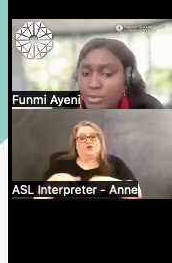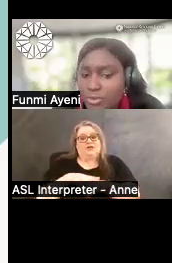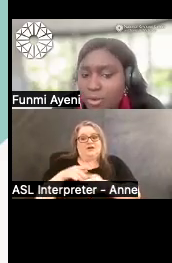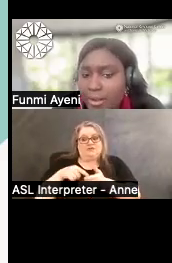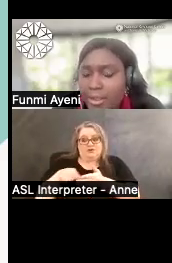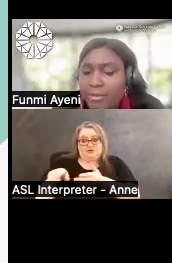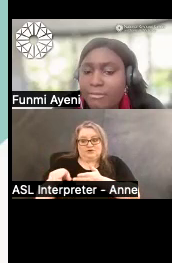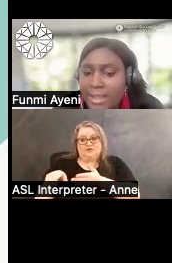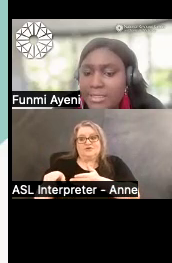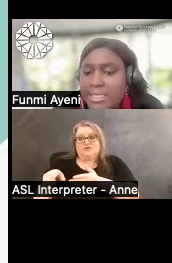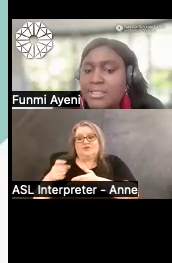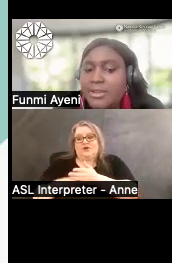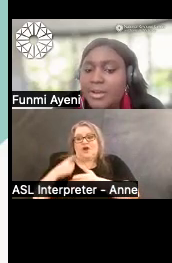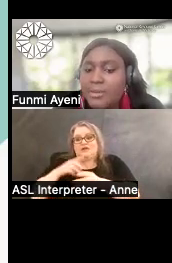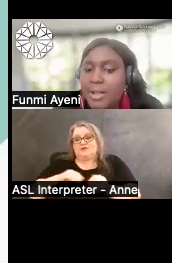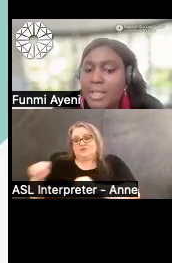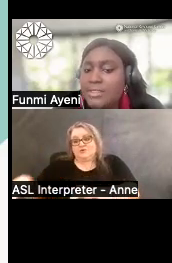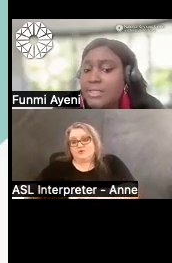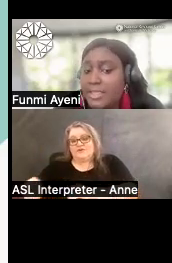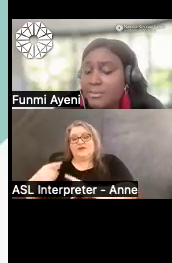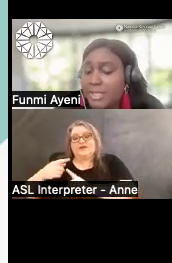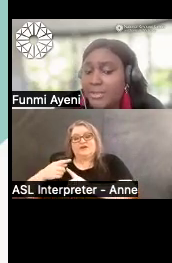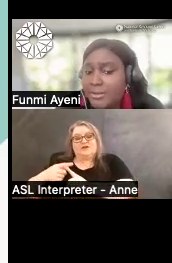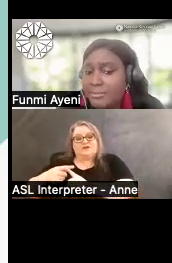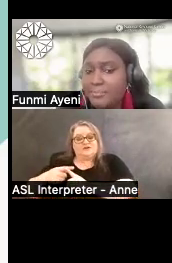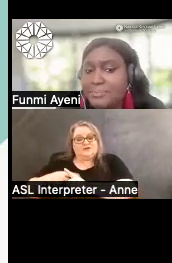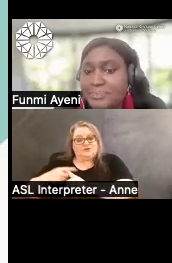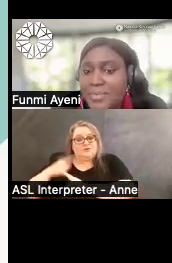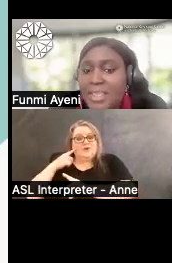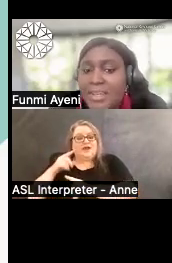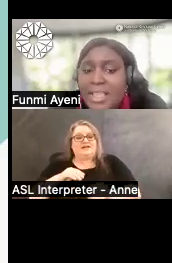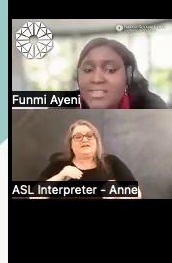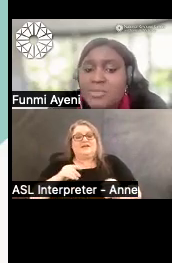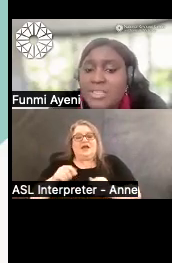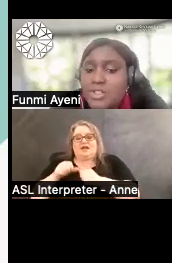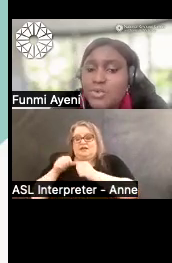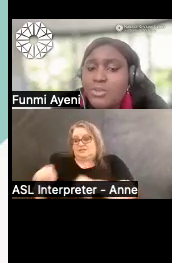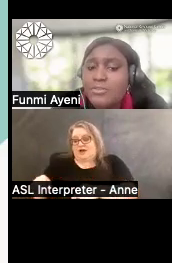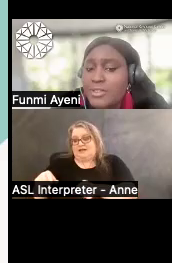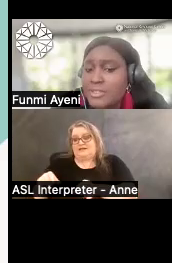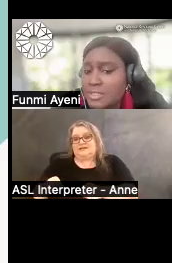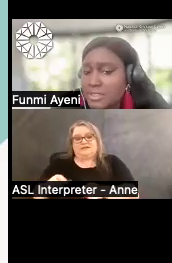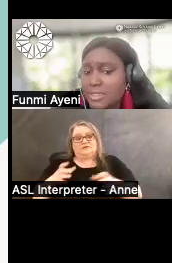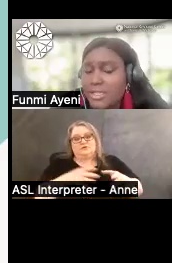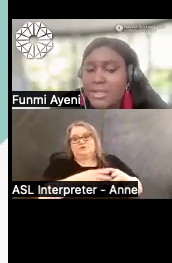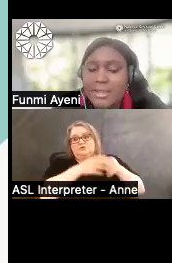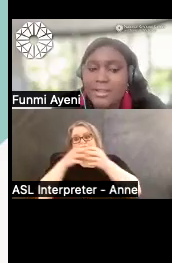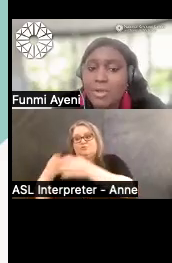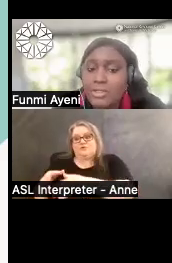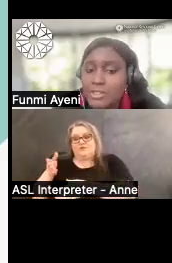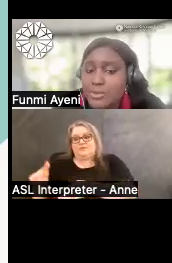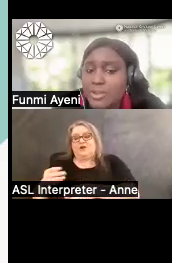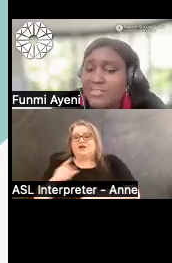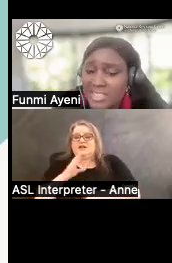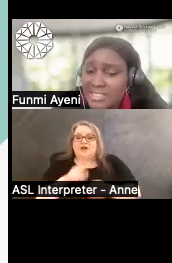of a moving truck, rent, and security deposit to get them down there." And again, speaks to the versatility and